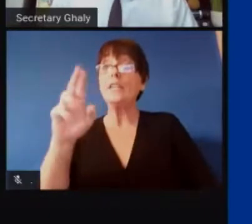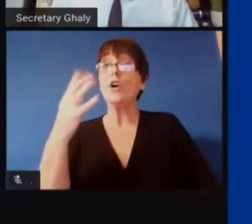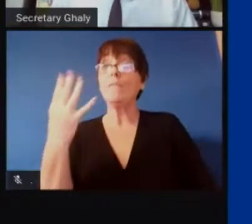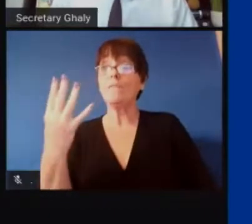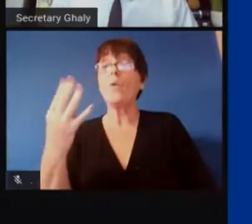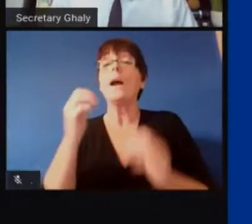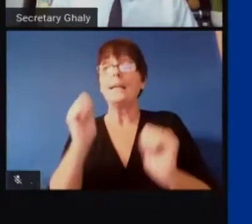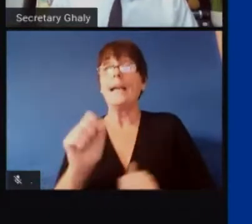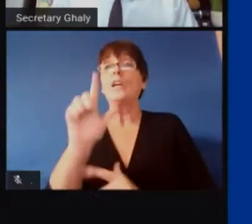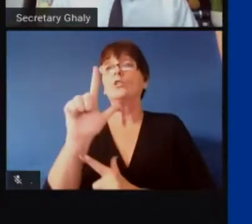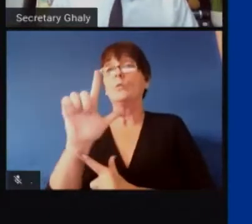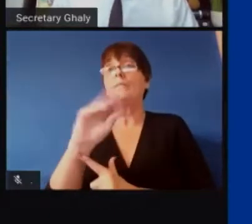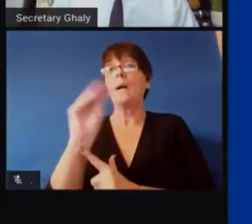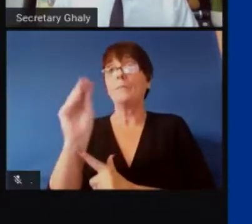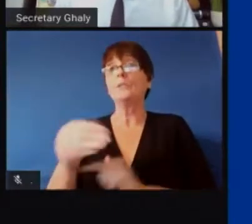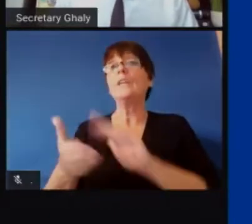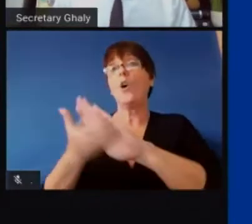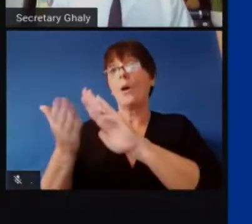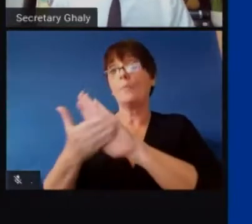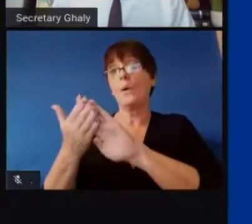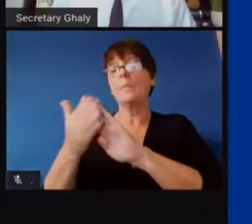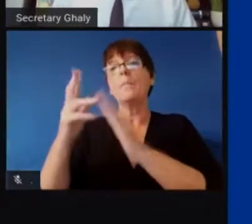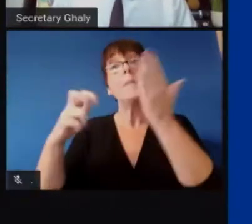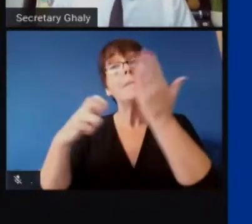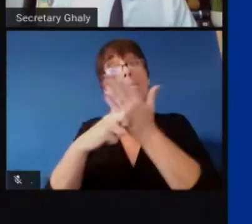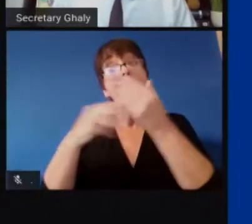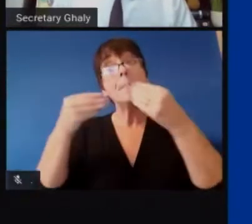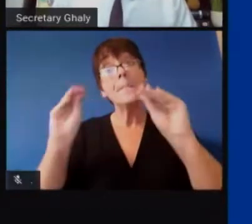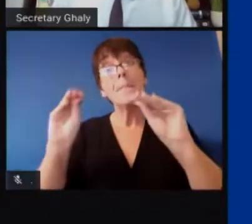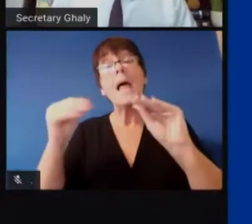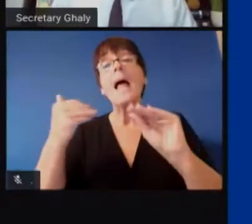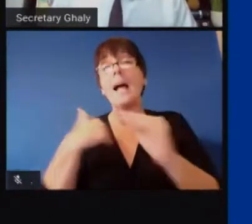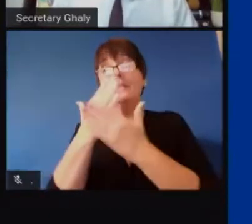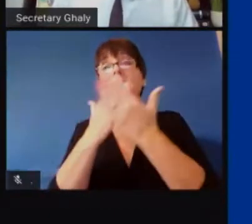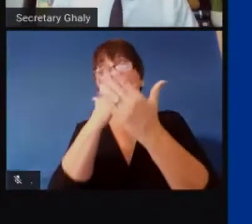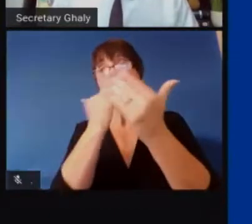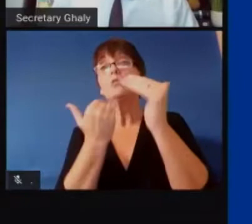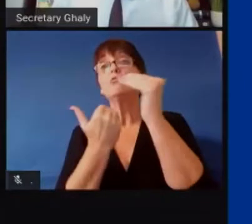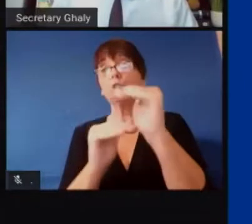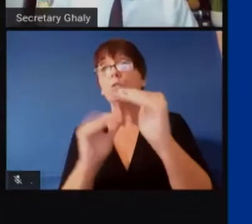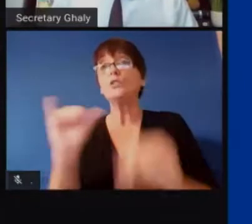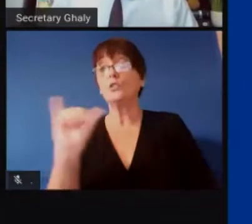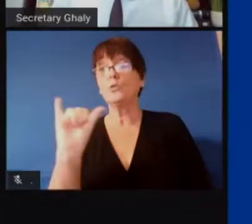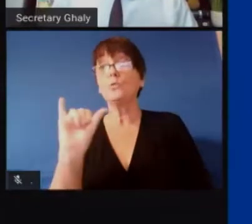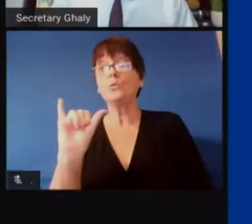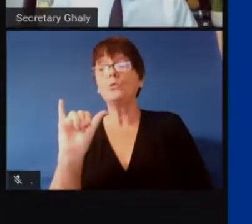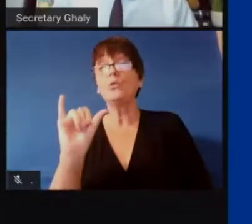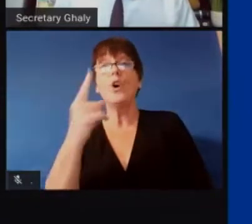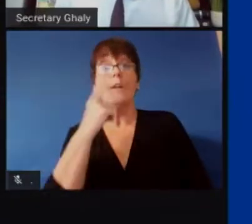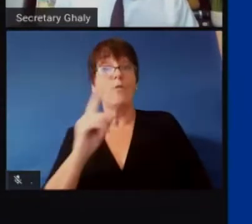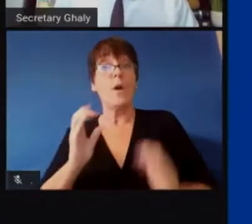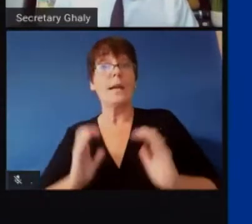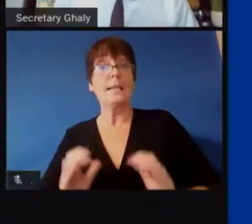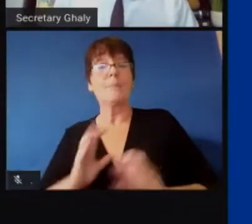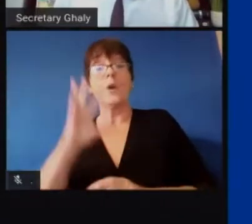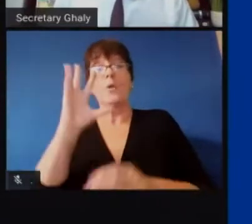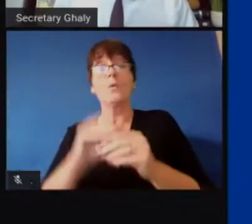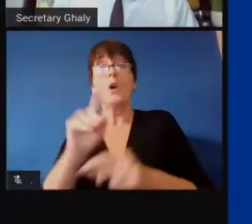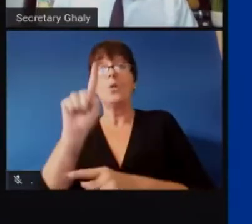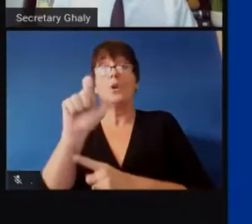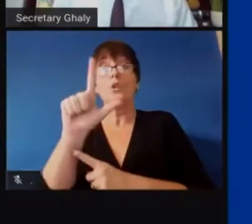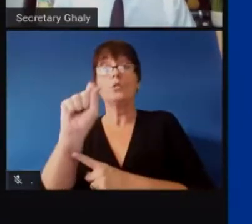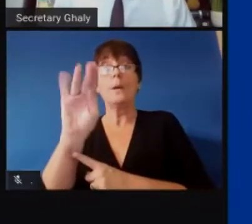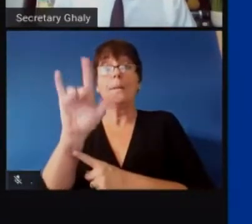to 25% operations. Ticket sales will have some restrictions as well, for customers within a